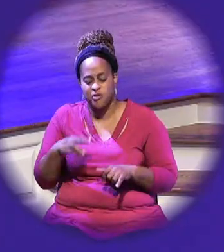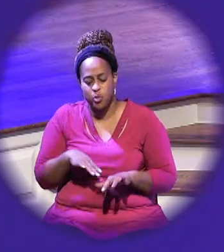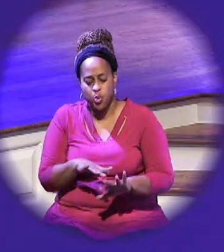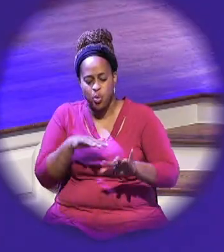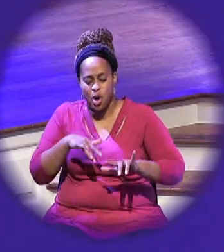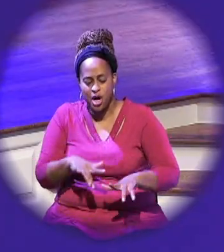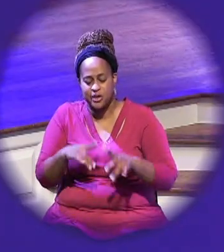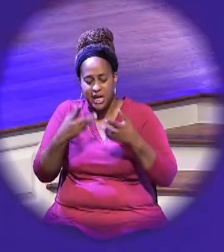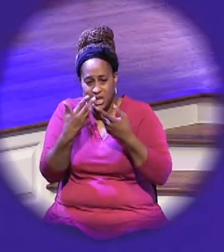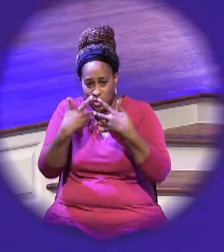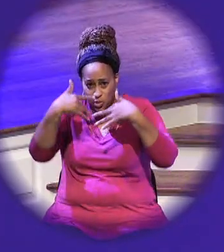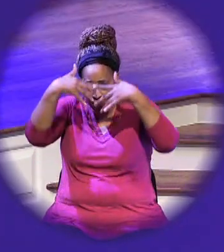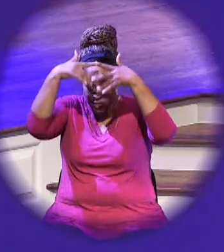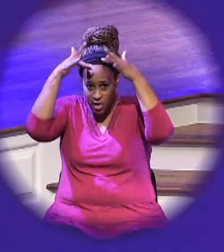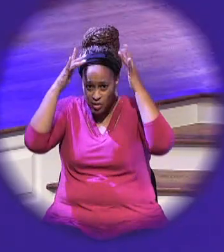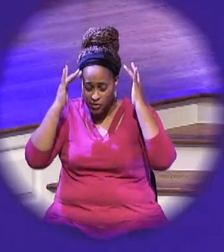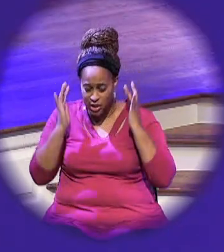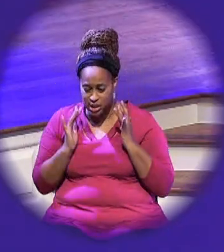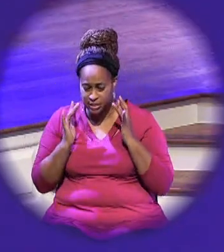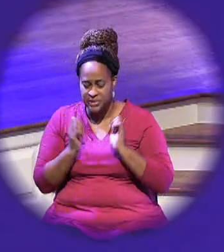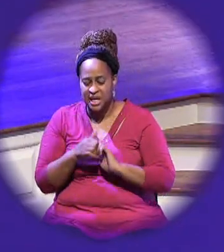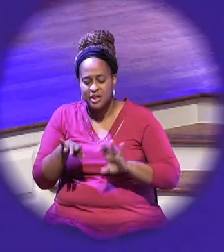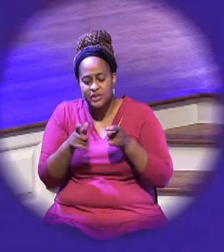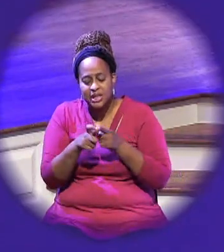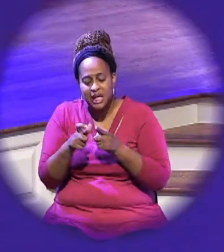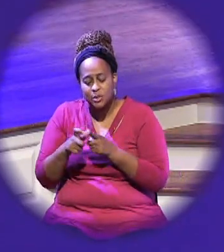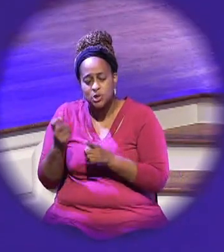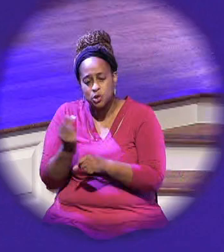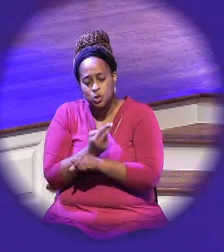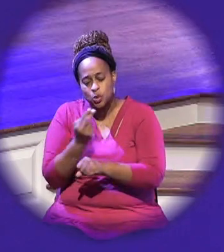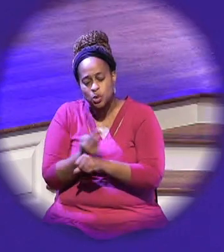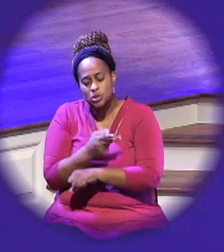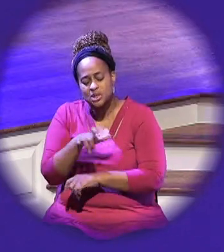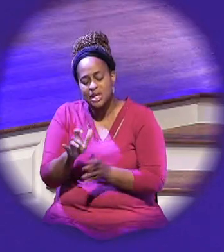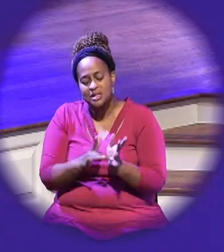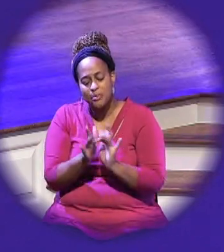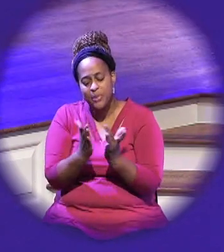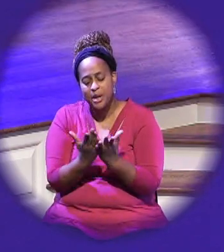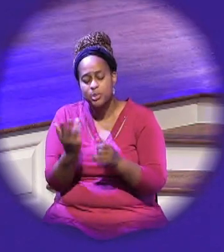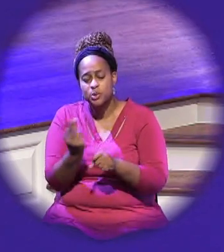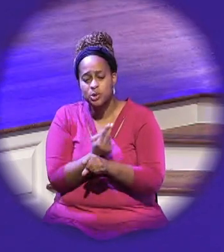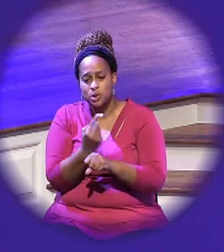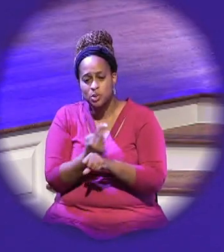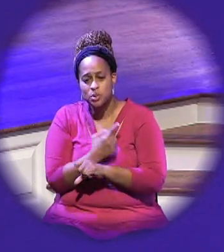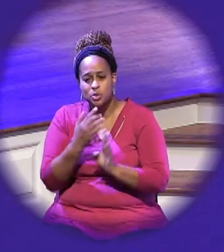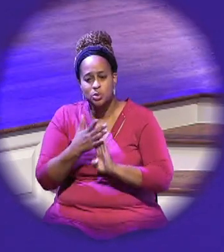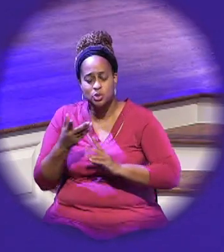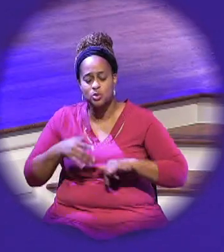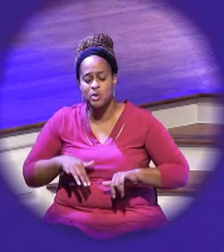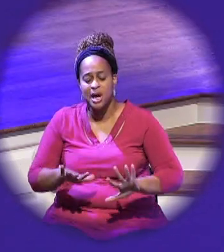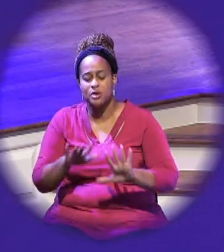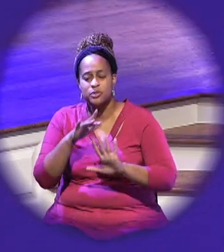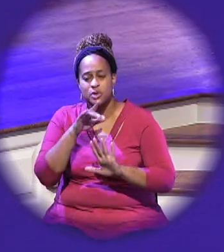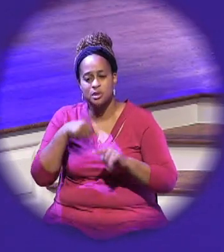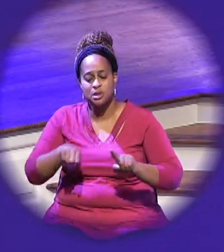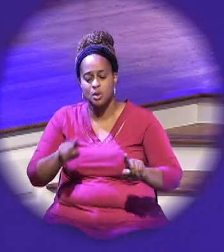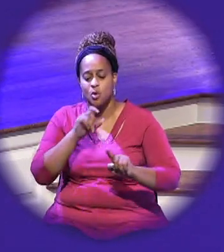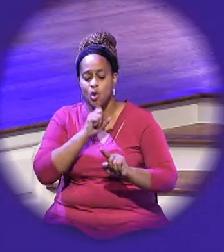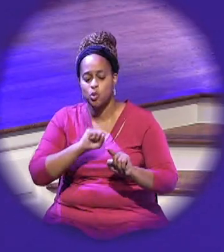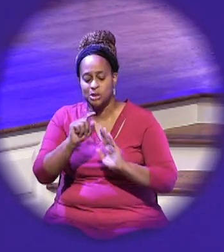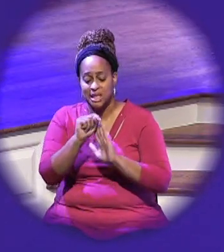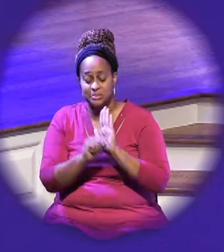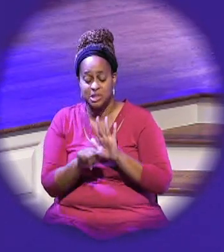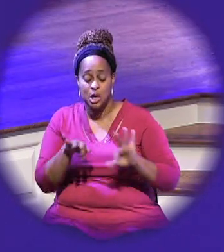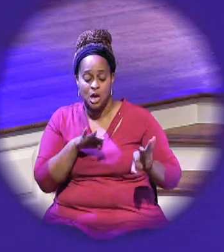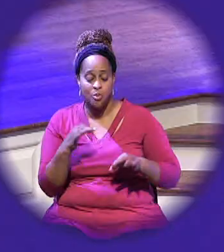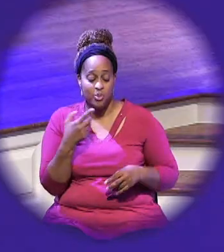had covered him over. The language he uses is language that the Bible uses really throughout the Old Testament to describe what we